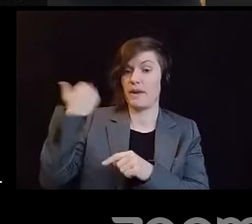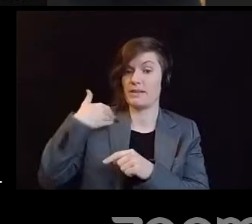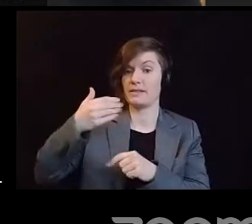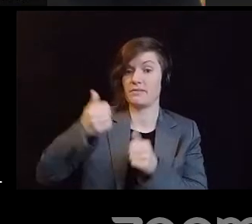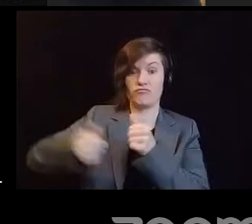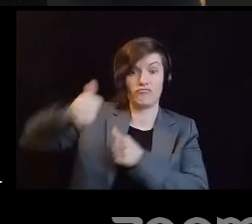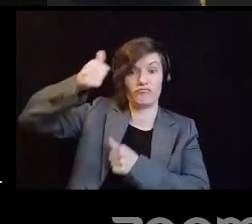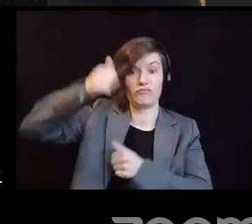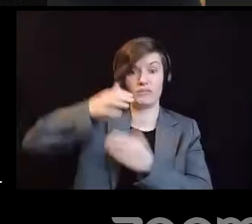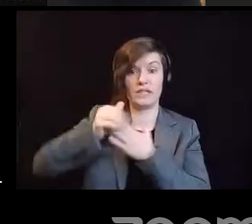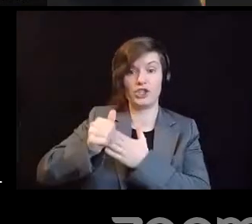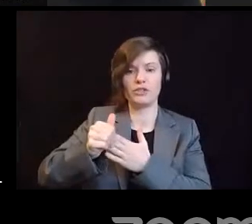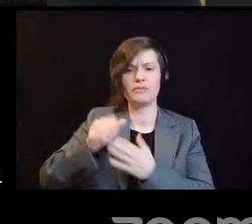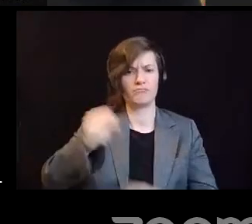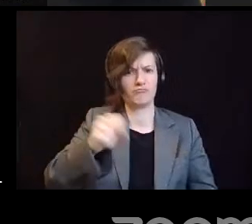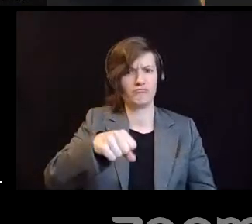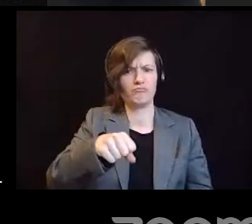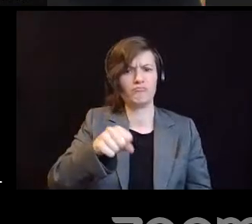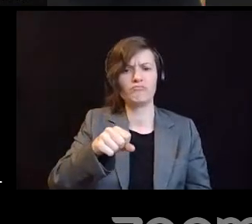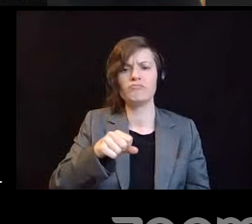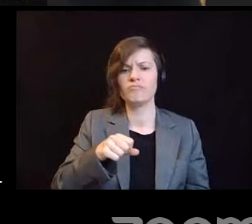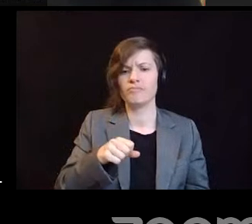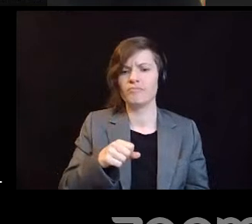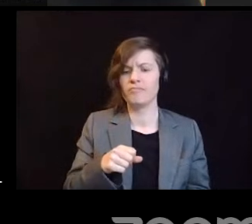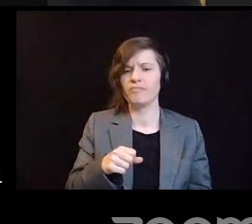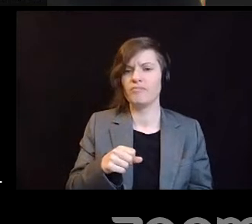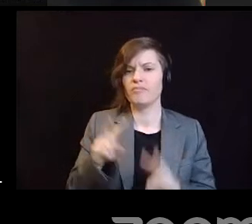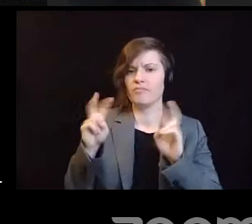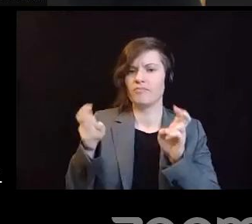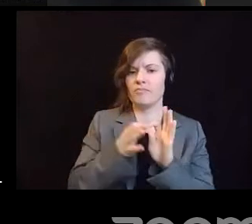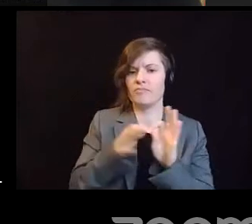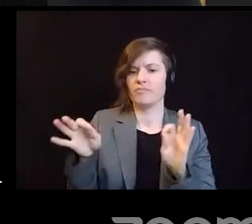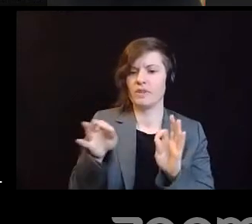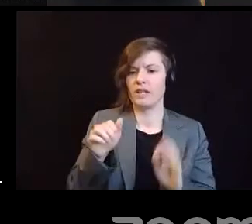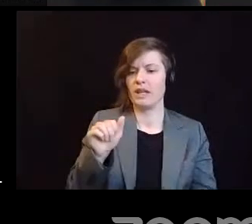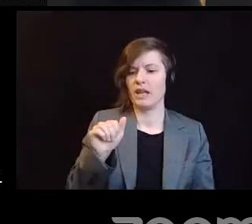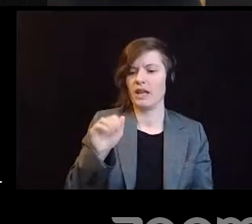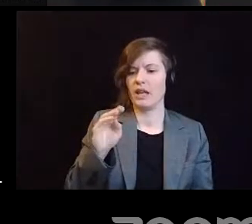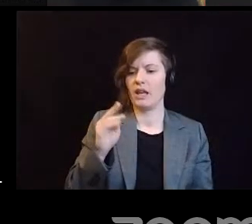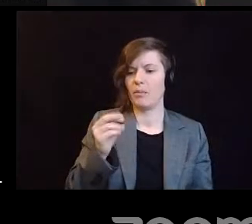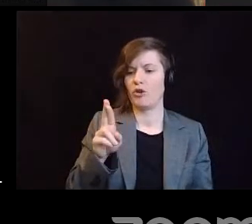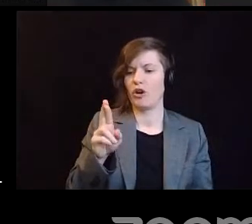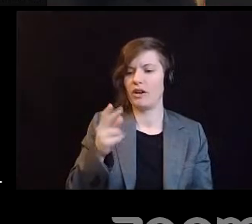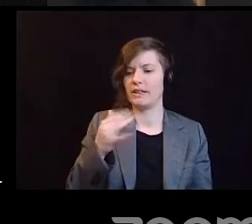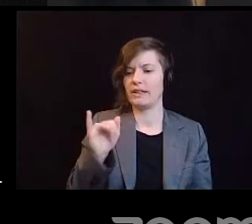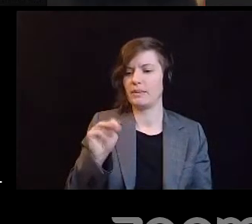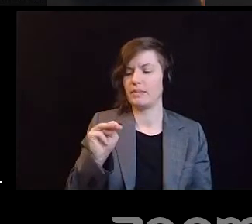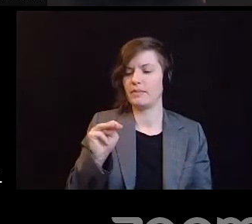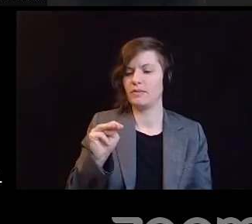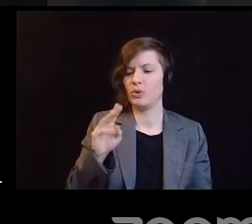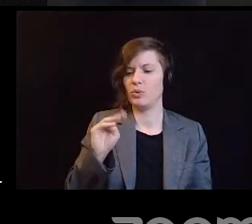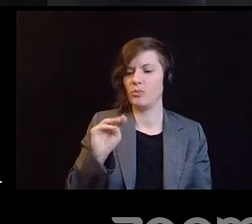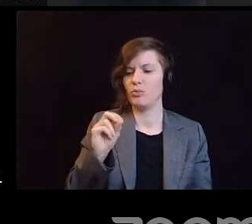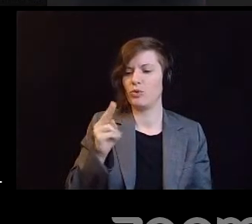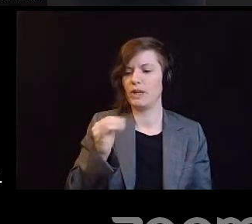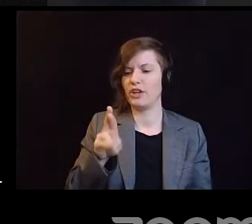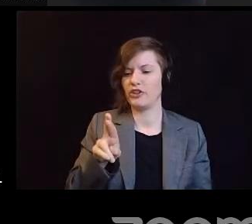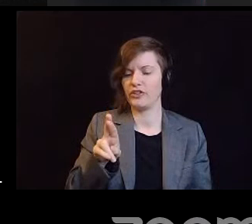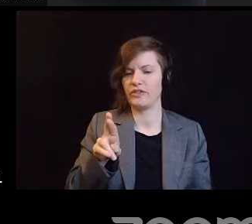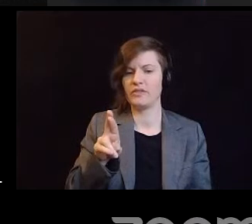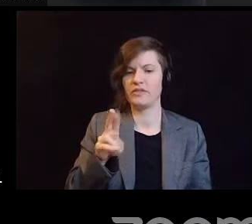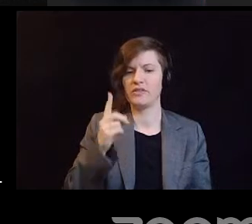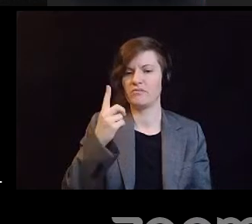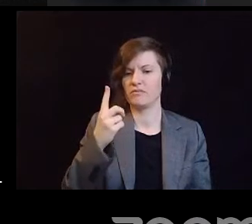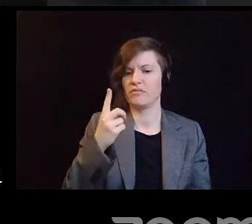said verbatim, this includes people like Ibrahim Munir, who was the general guide before he passed away, or acting general